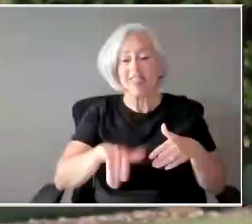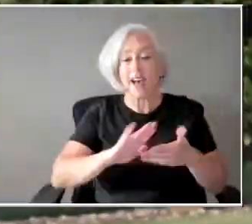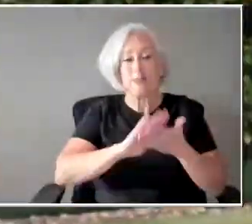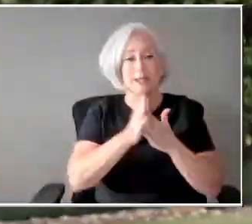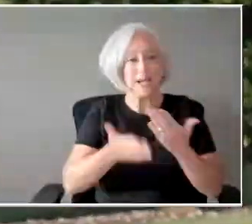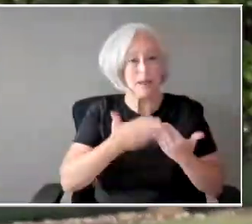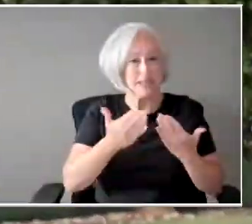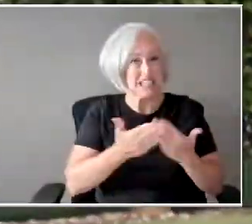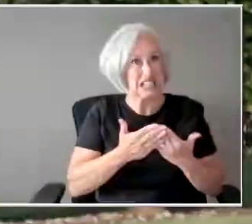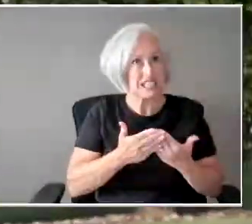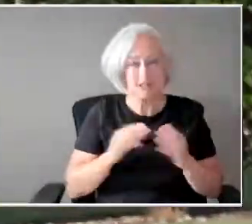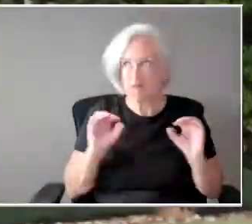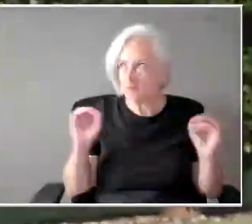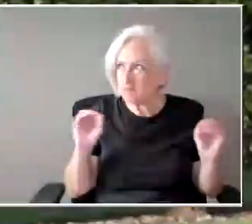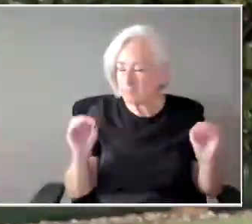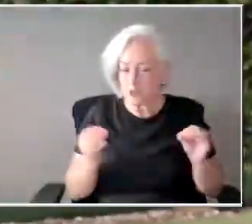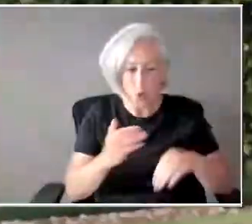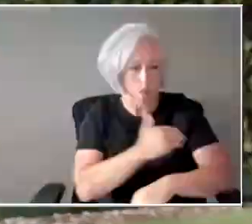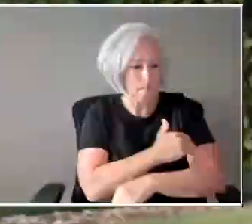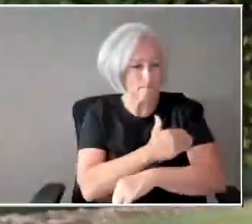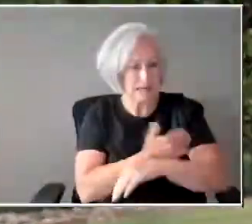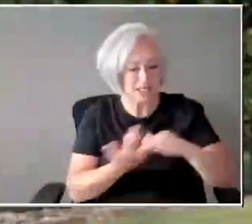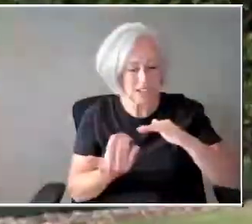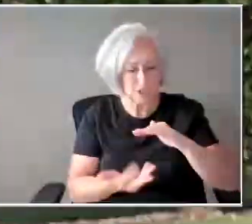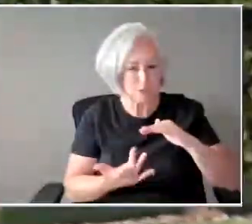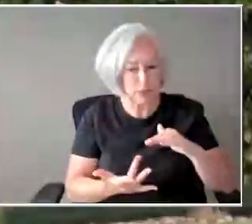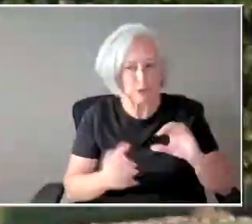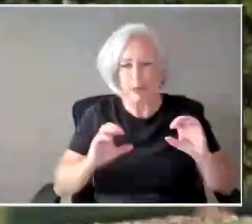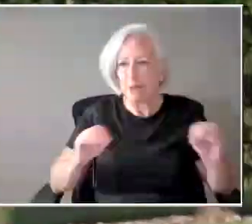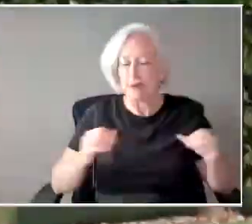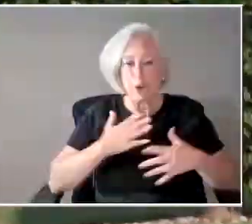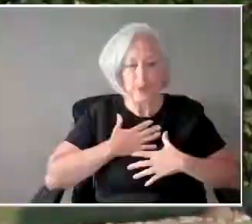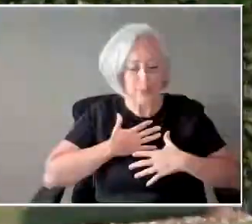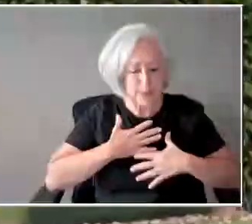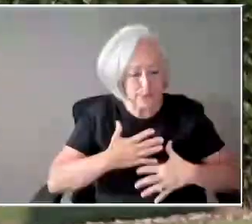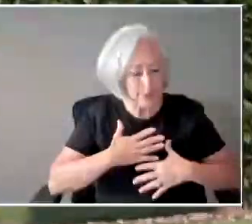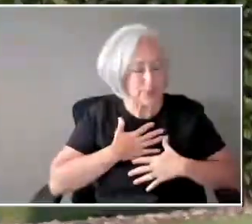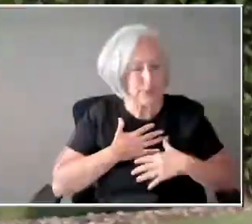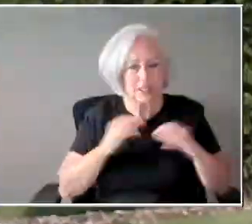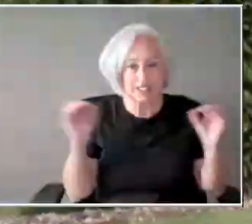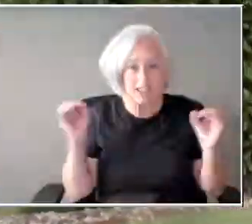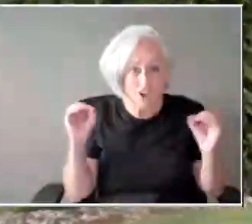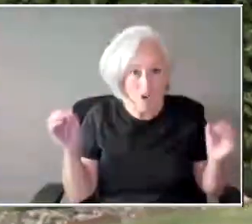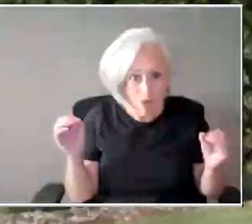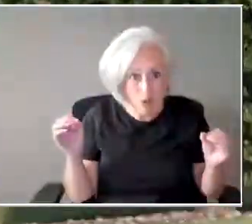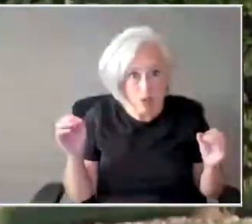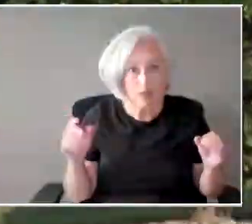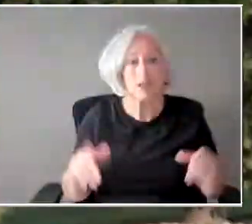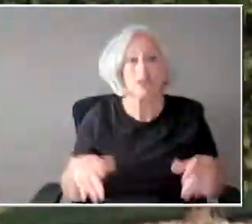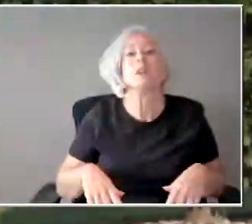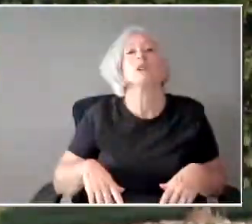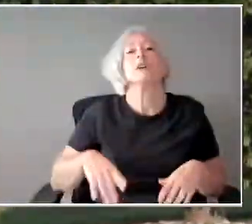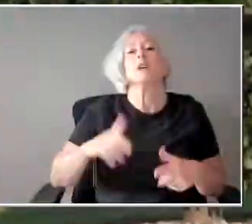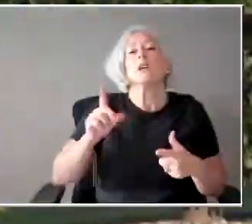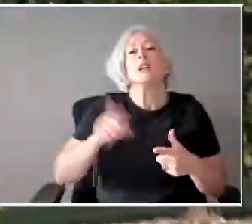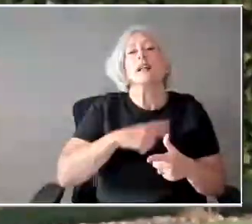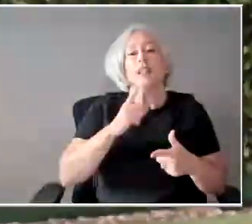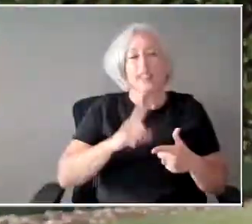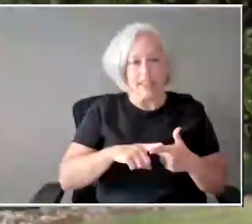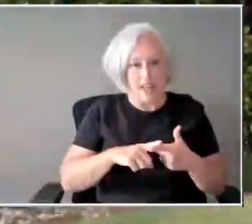burn. It's taking longer to get you winded, which is what we want. We want the body to start to adapt to the stress you're putting it under. Then, to